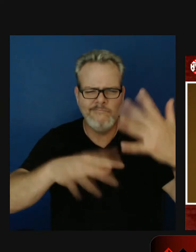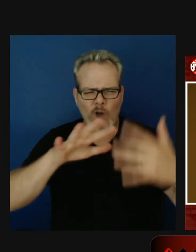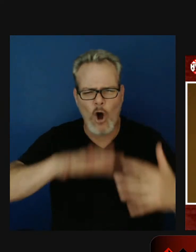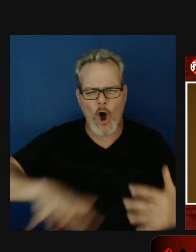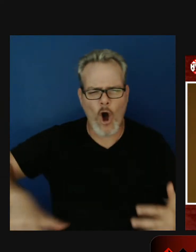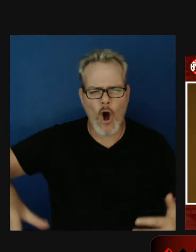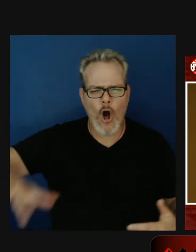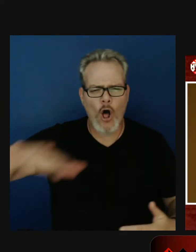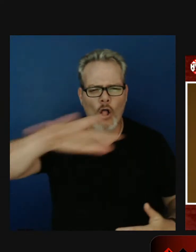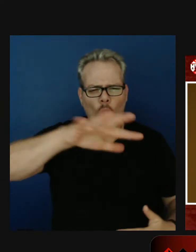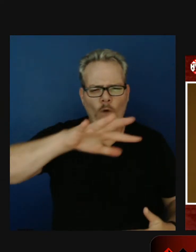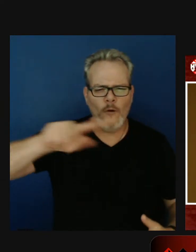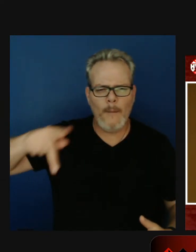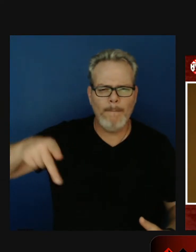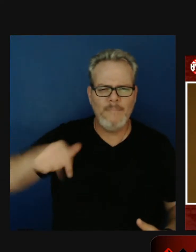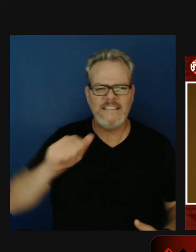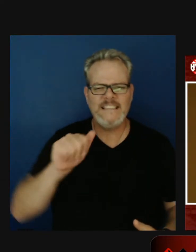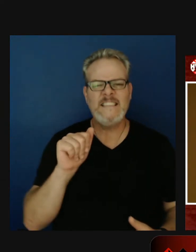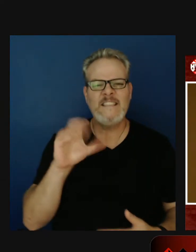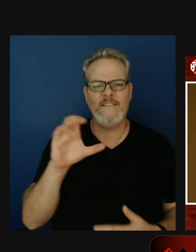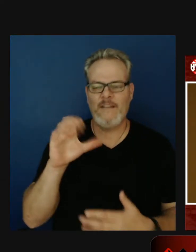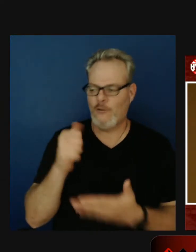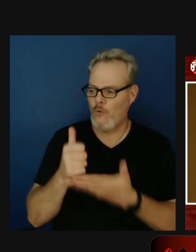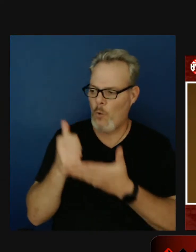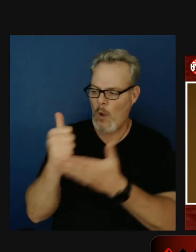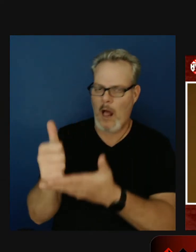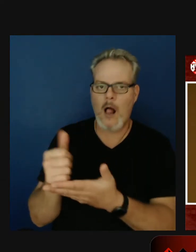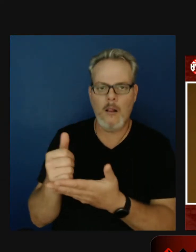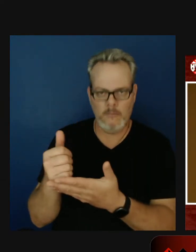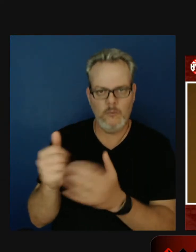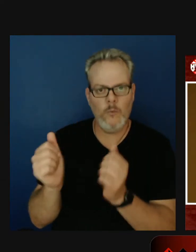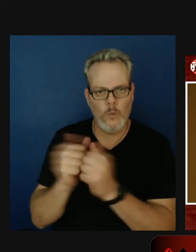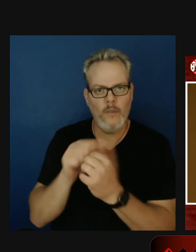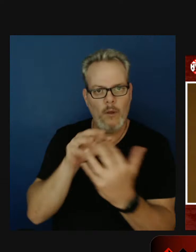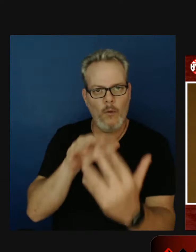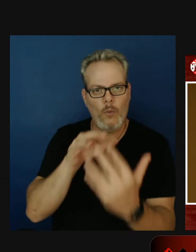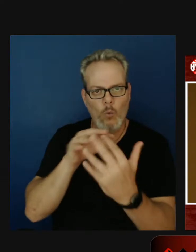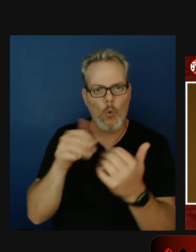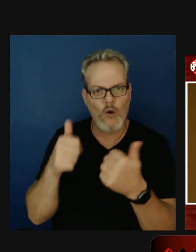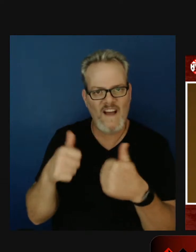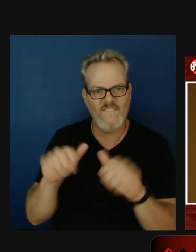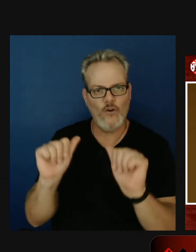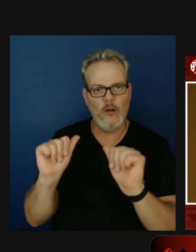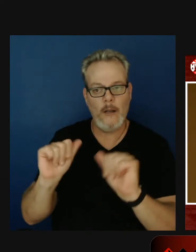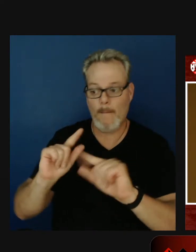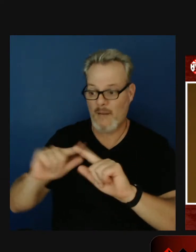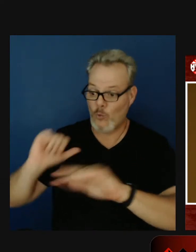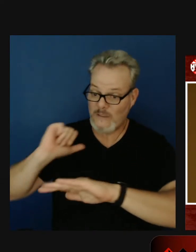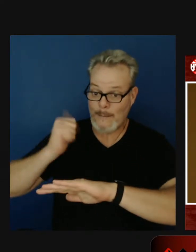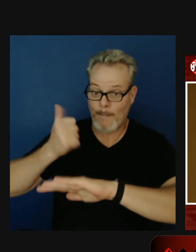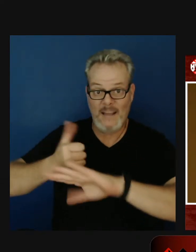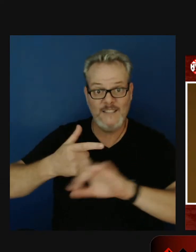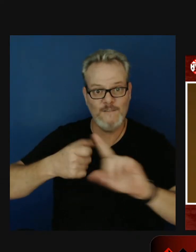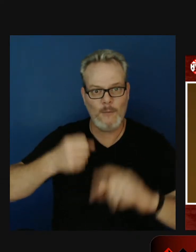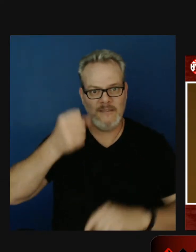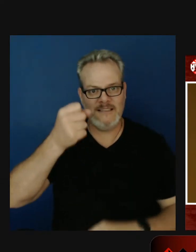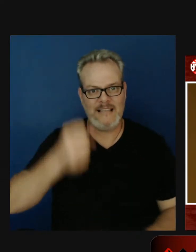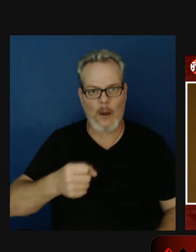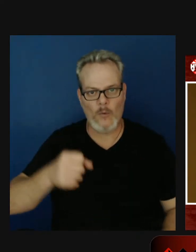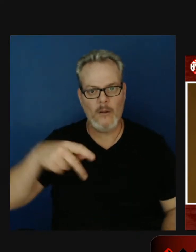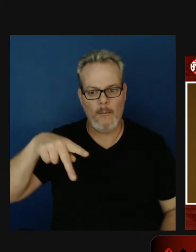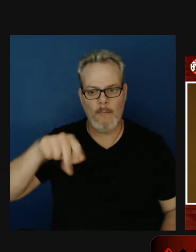Pacific to kind of aid in the war effort. But you can see here, he was based out of Pahala down here. And this is a